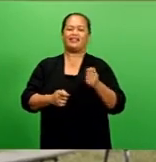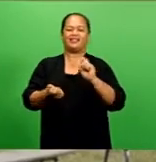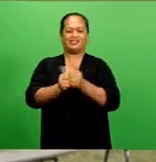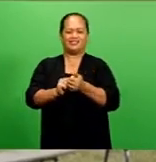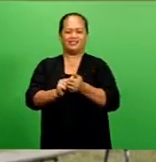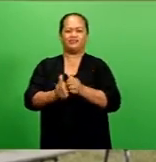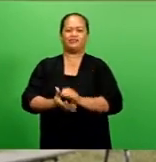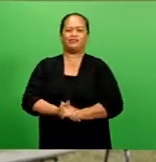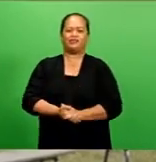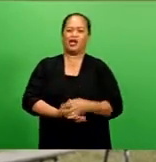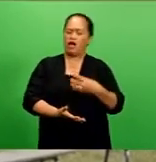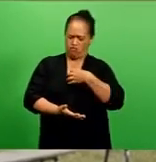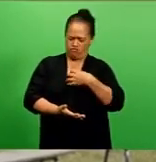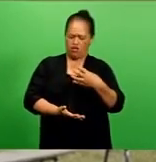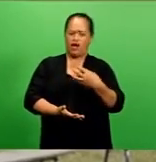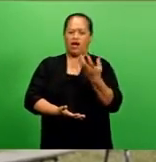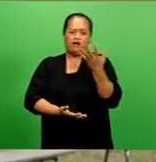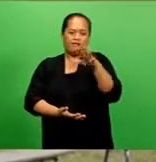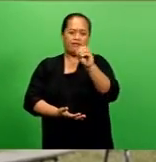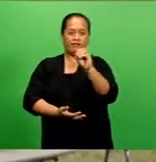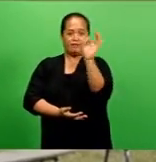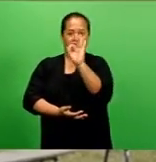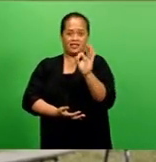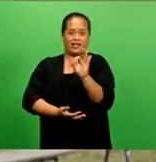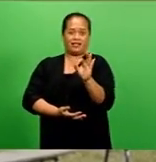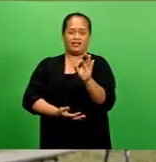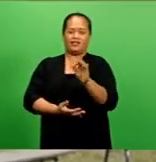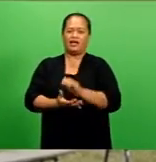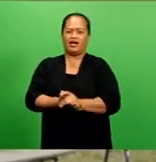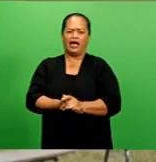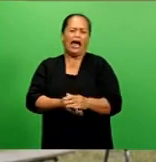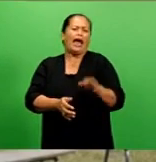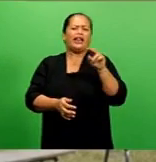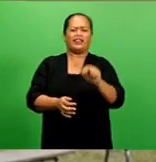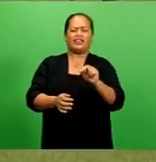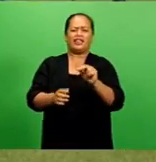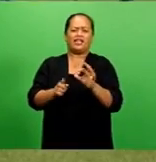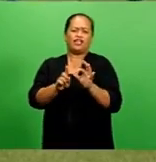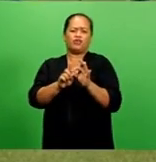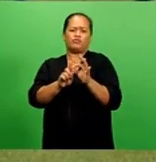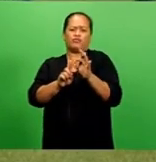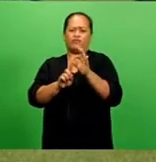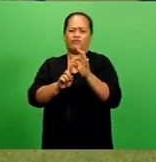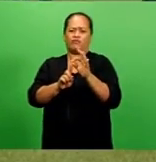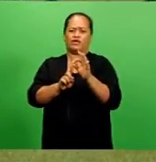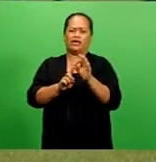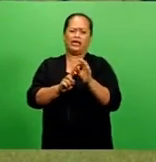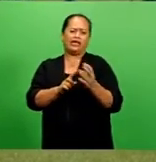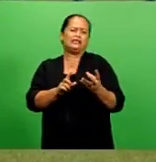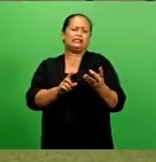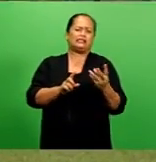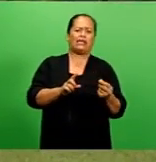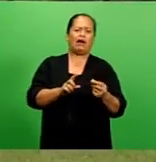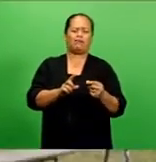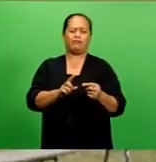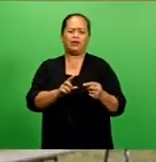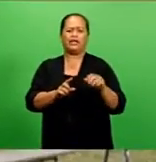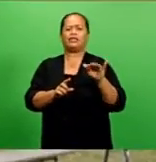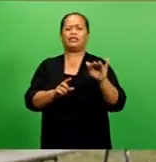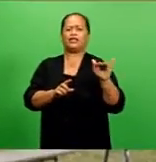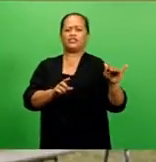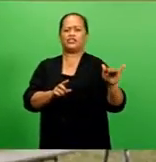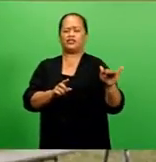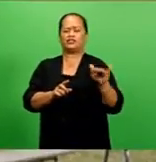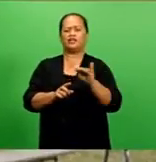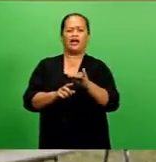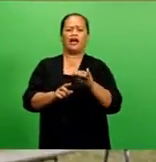Yeah, I think it's more than 50% place where we have to improve. Like we playing one-touch football, the other team are disturbing us. So we